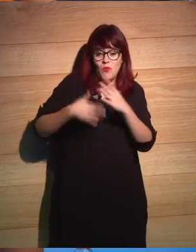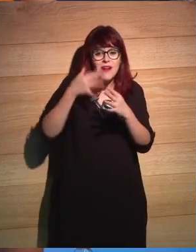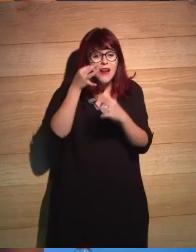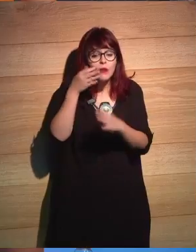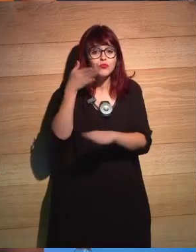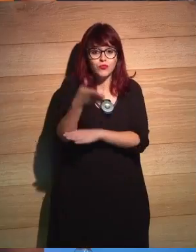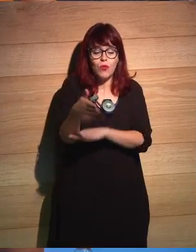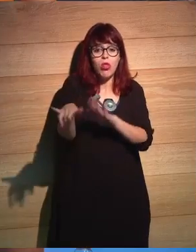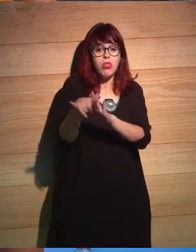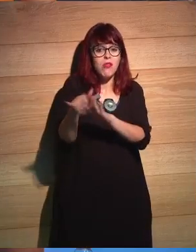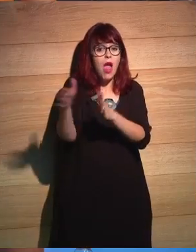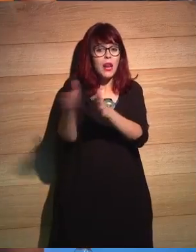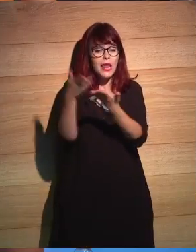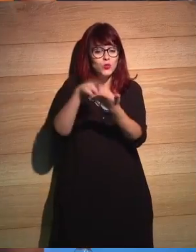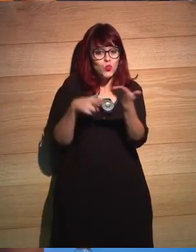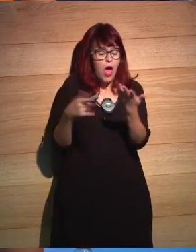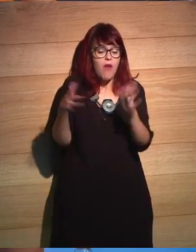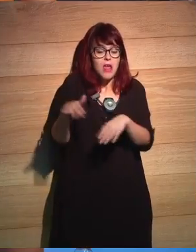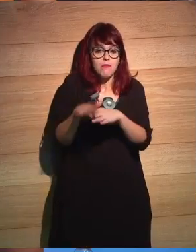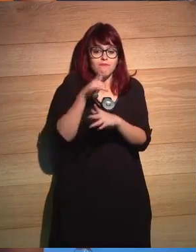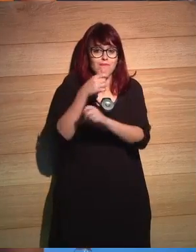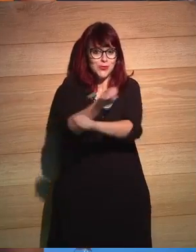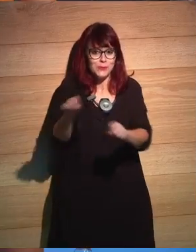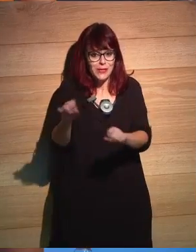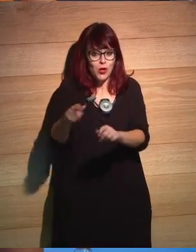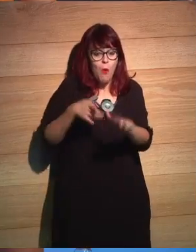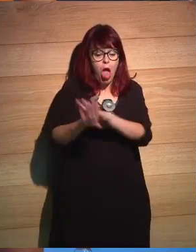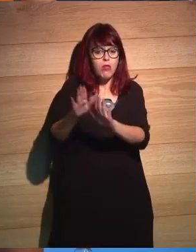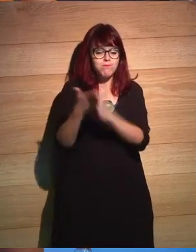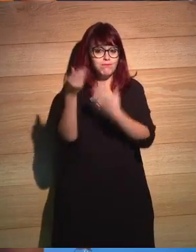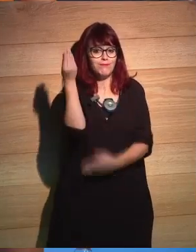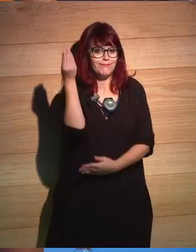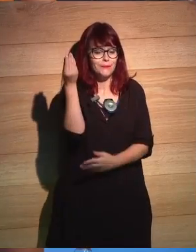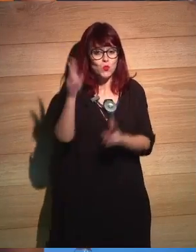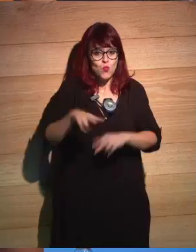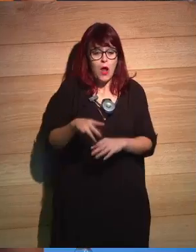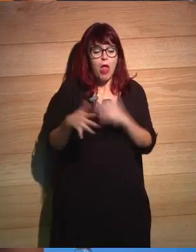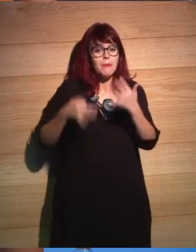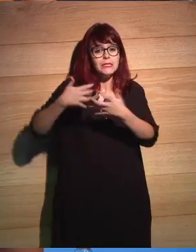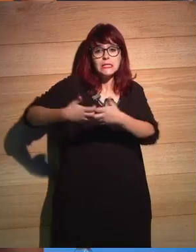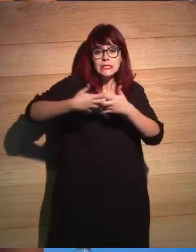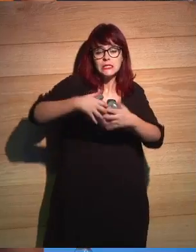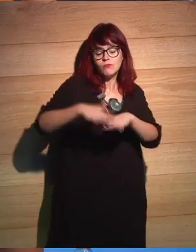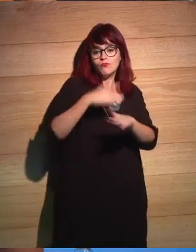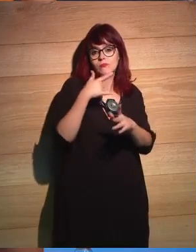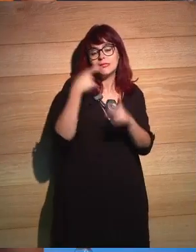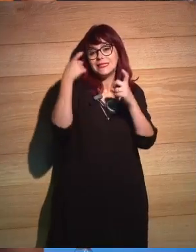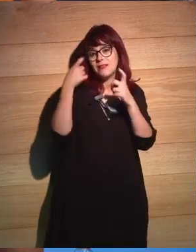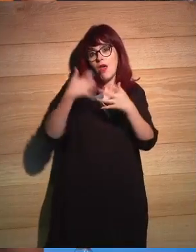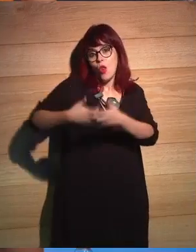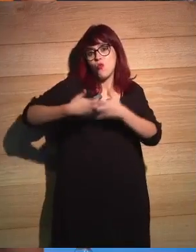very difficult for you to have access to books. You don't have any books close to you, and also you have to deal on a